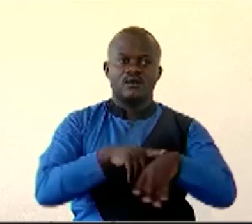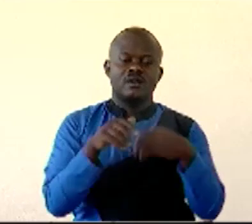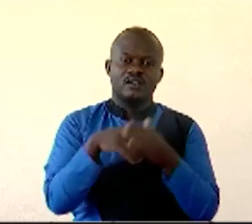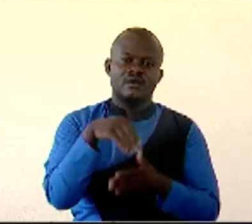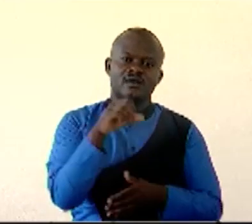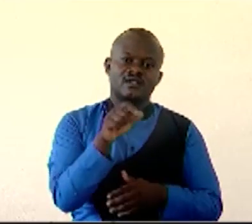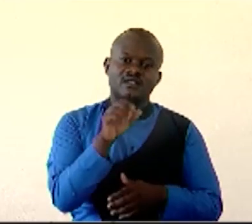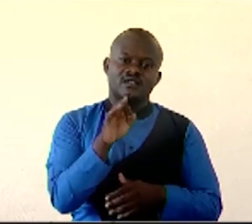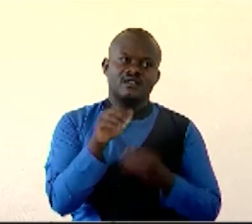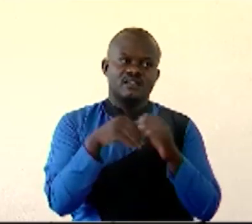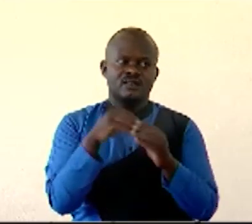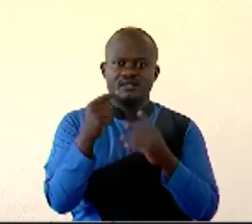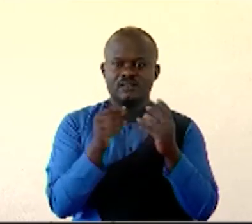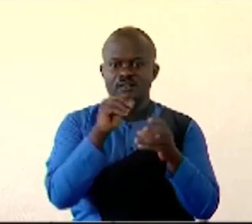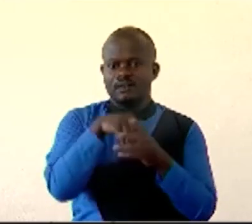the substance in